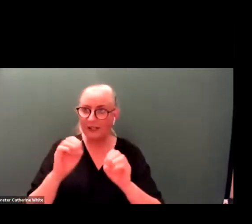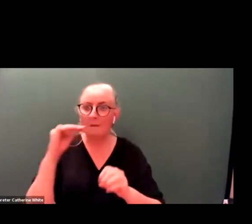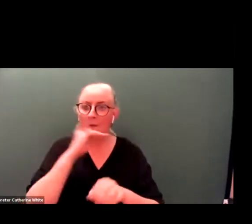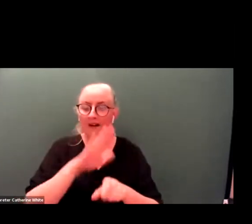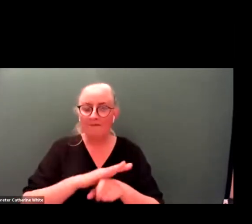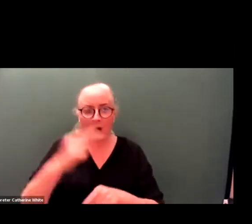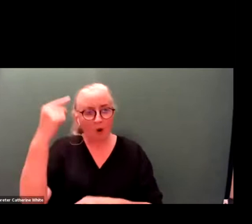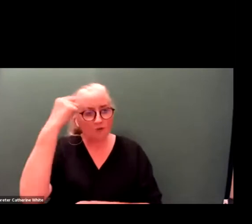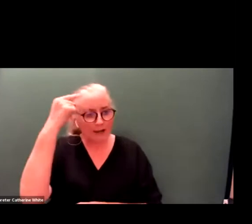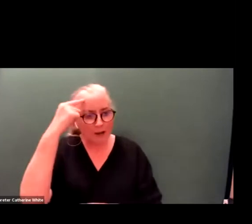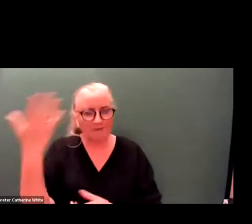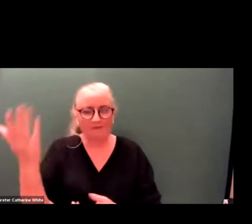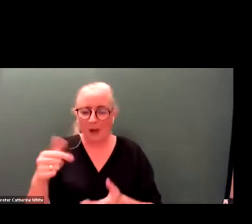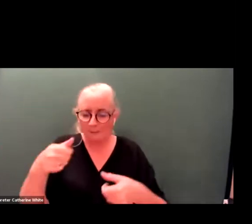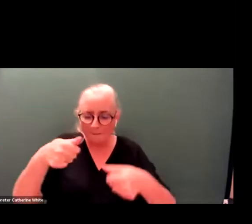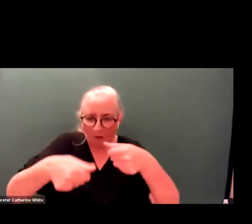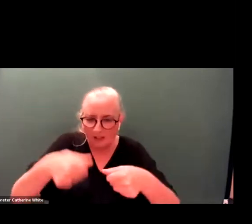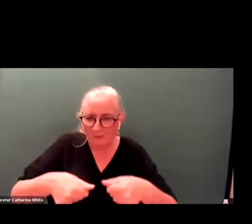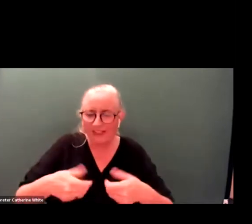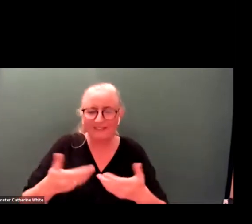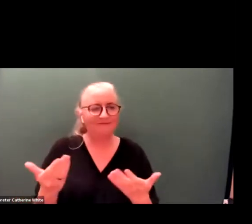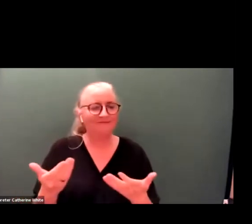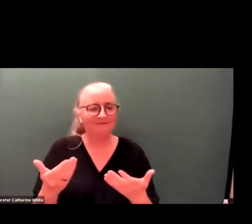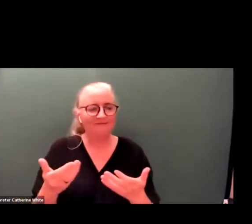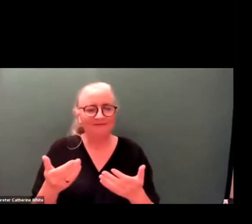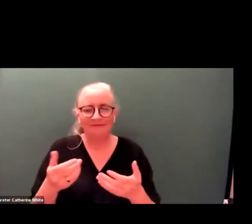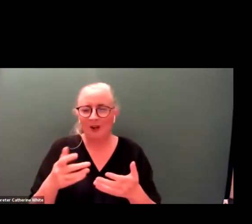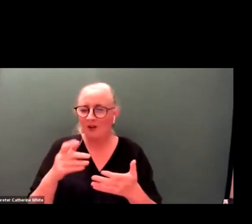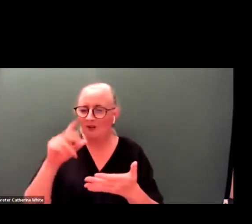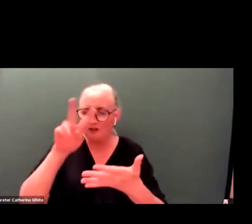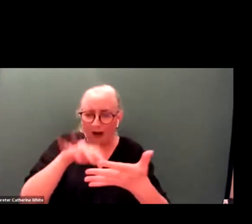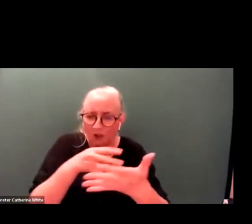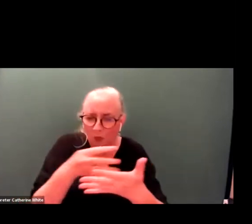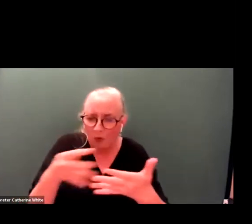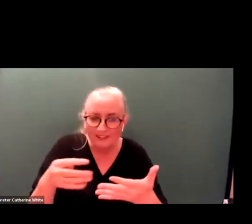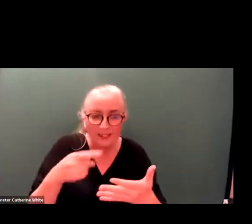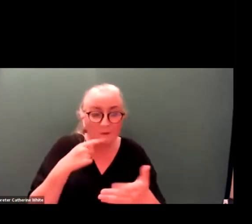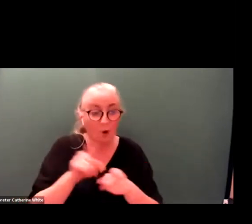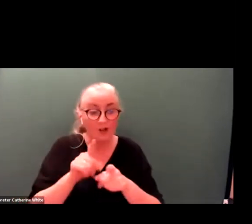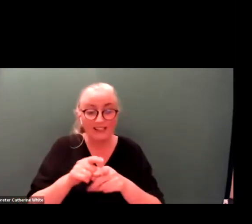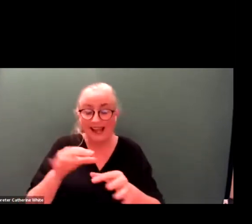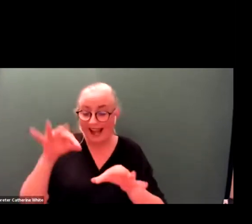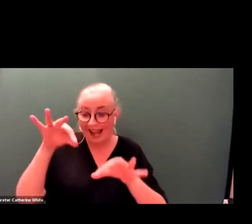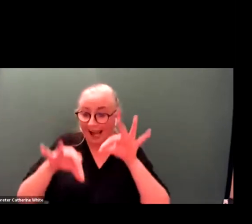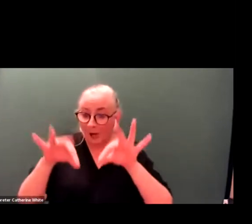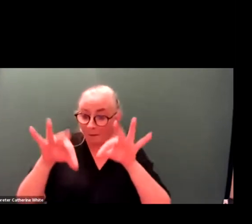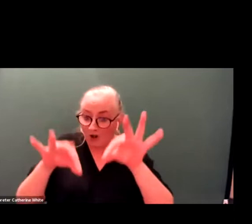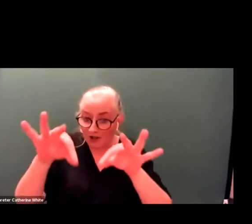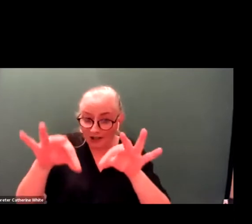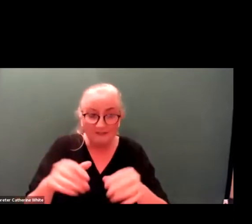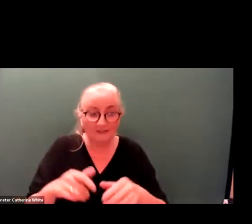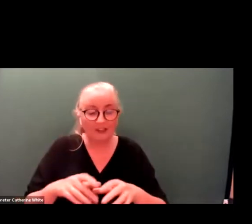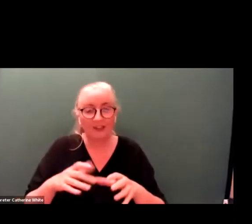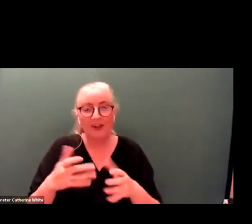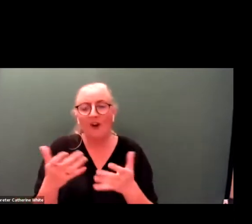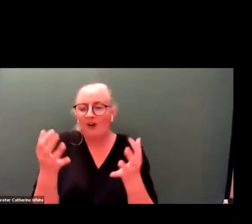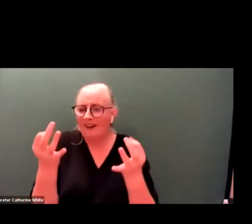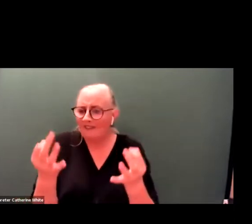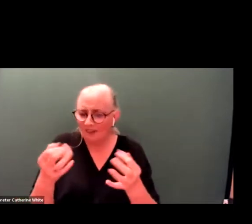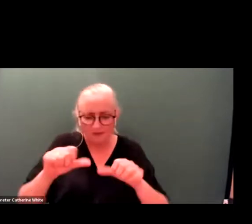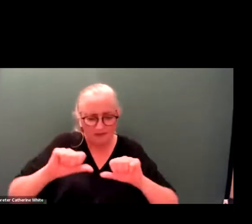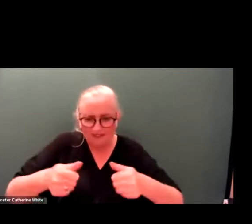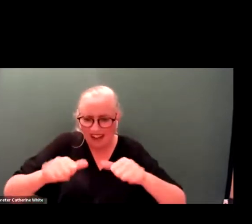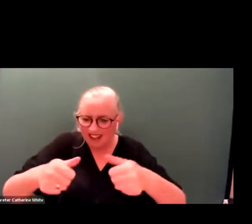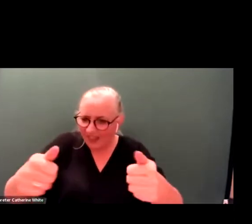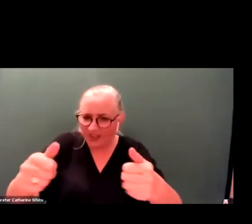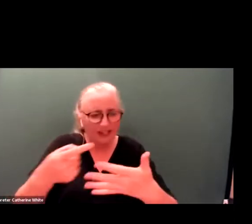be puzzles, jigsaws, crosswords, that kind of thing. Lots of women find acupuncture, reflexology, and other alternative practices really helpful.